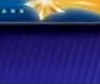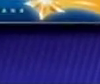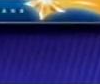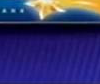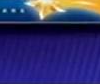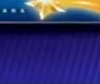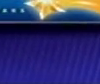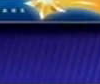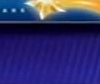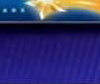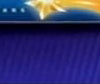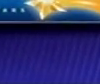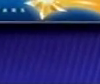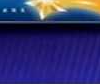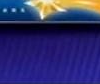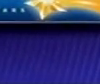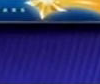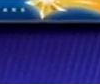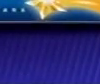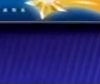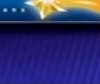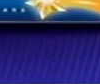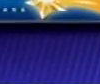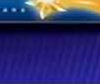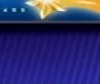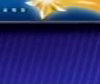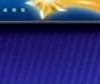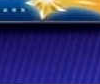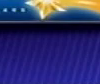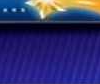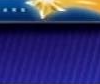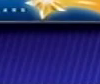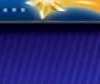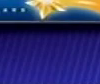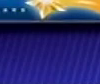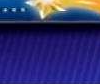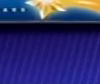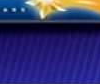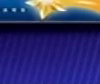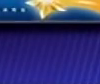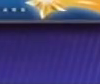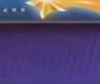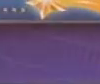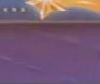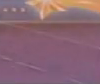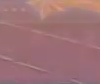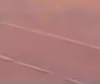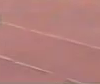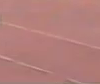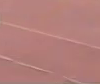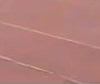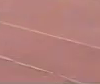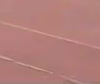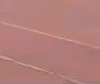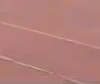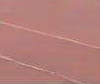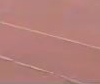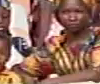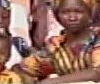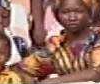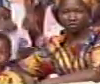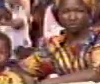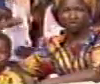you will not be able to go with Jesus when he comes. I pray that you will not miss the coming of Jesus in